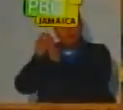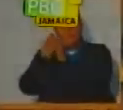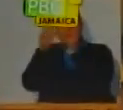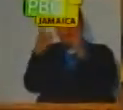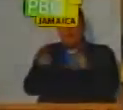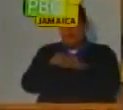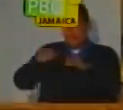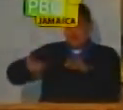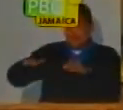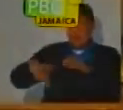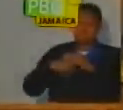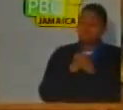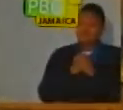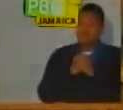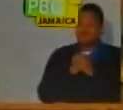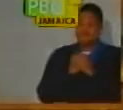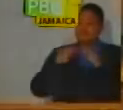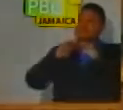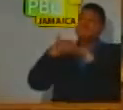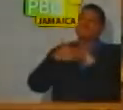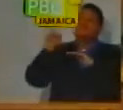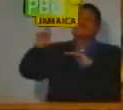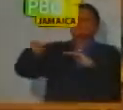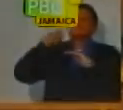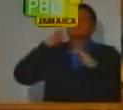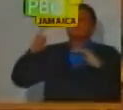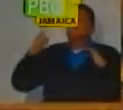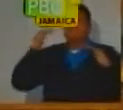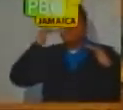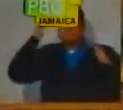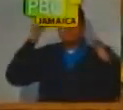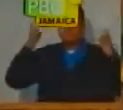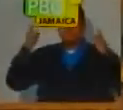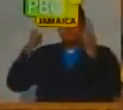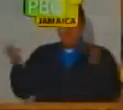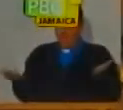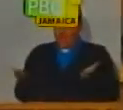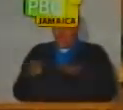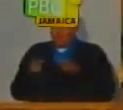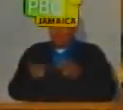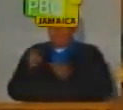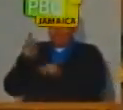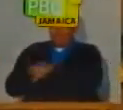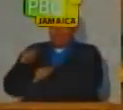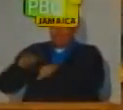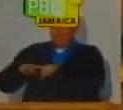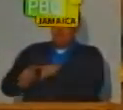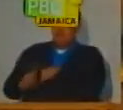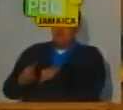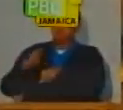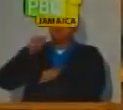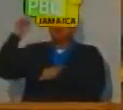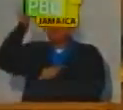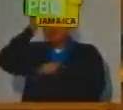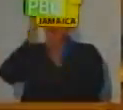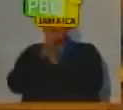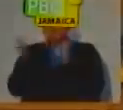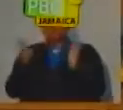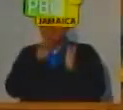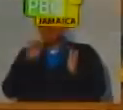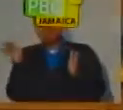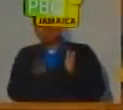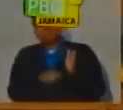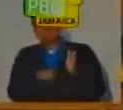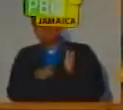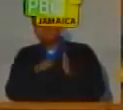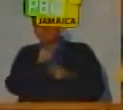Parliament of Jamaica shall be held at such place and shall commence at such time as the Governor General may by